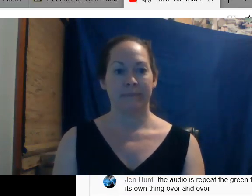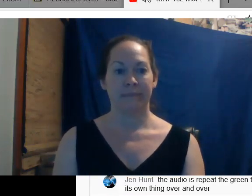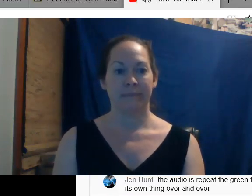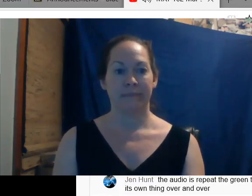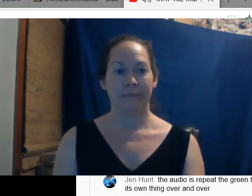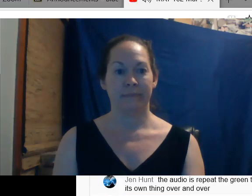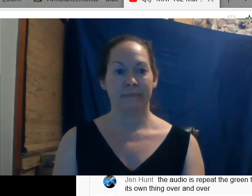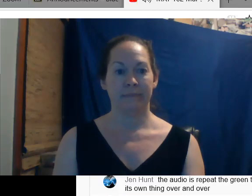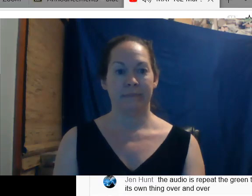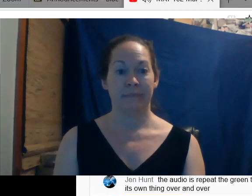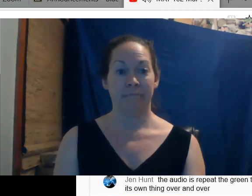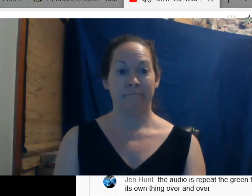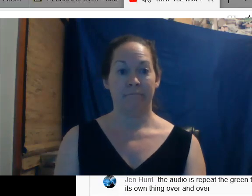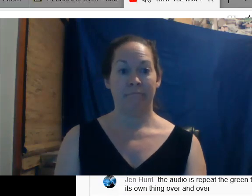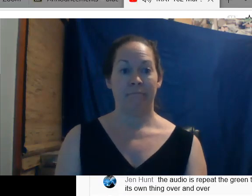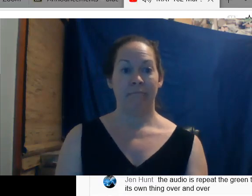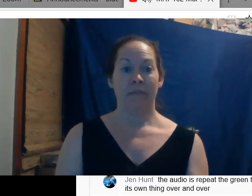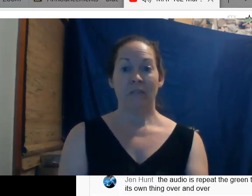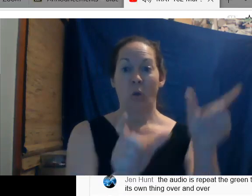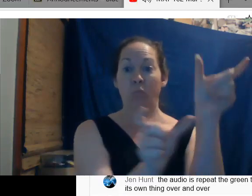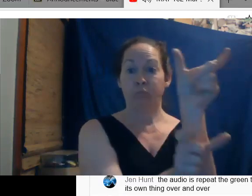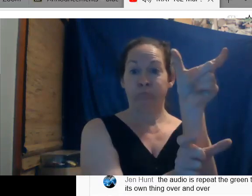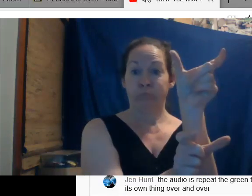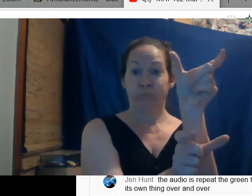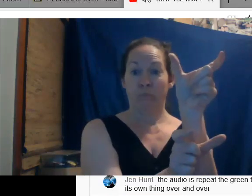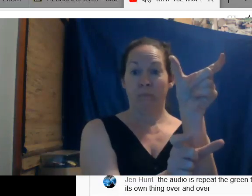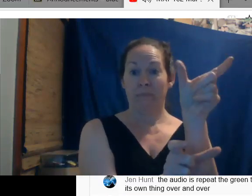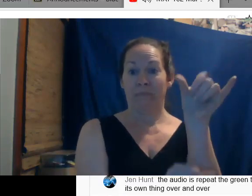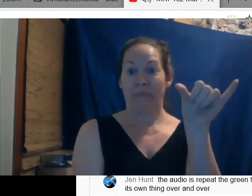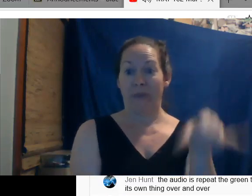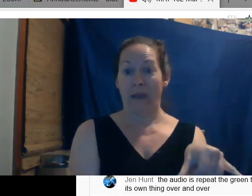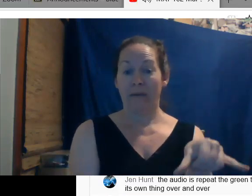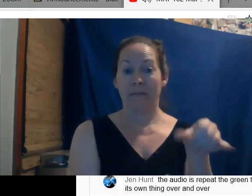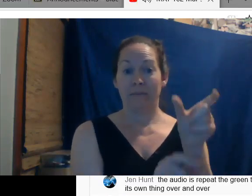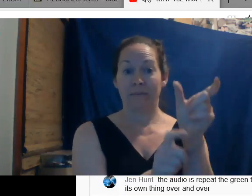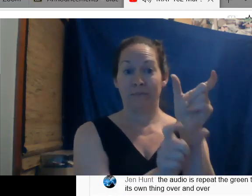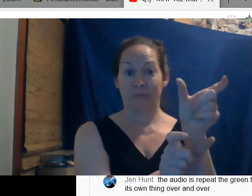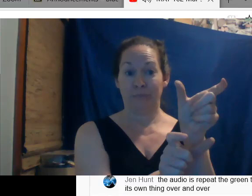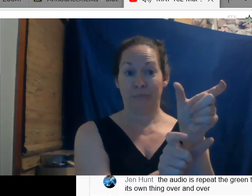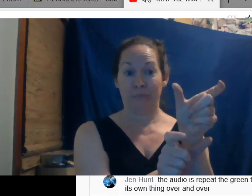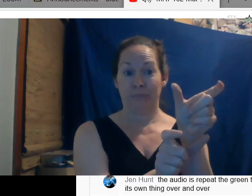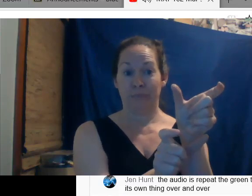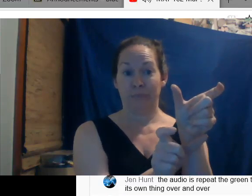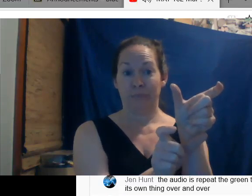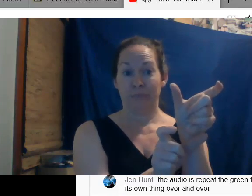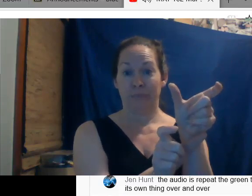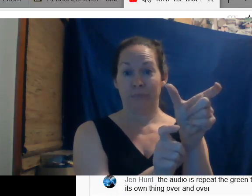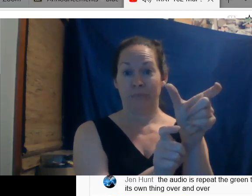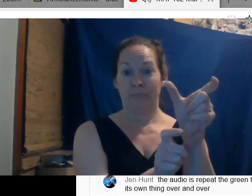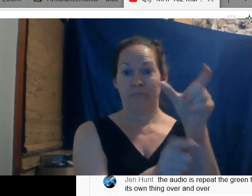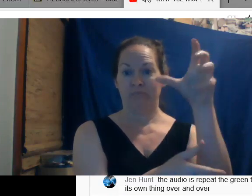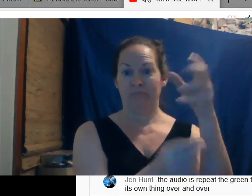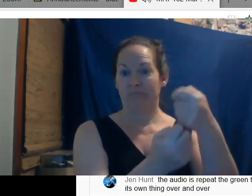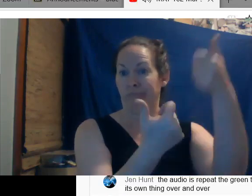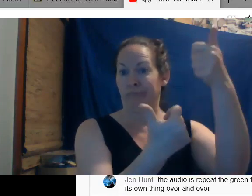Right? Now my cubes are cubed. Now if I did this right, always, if I do this first leading term,